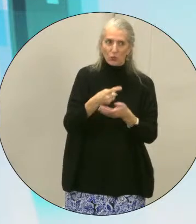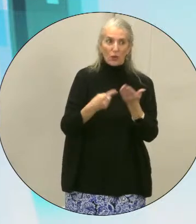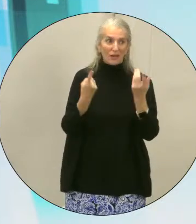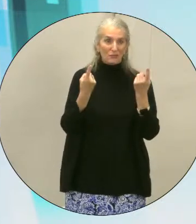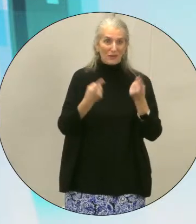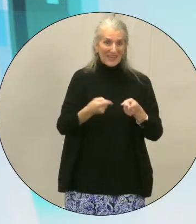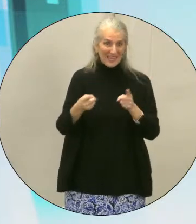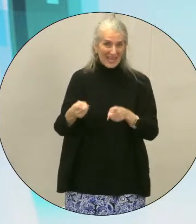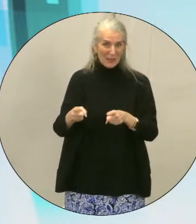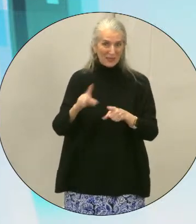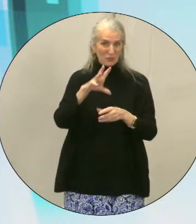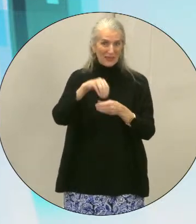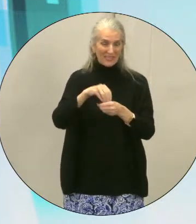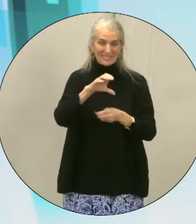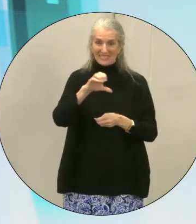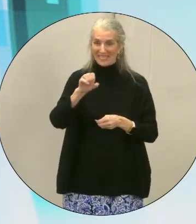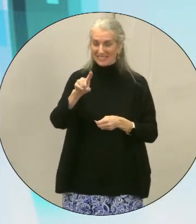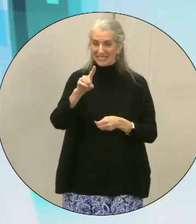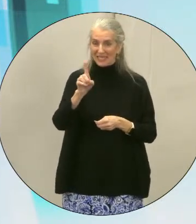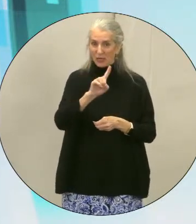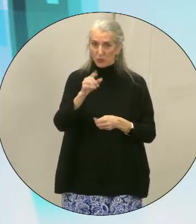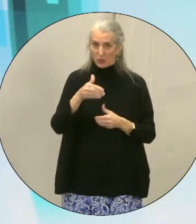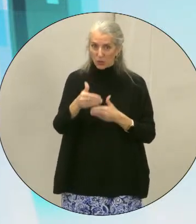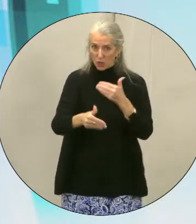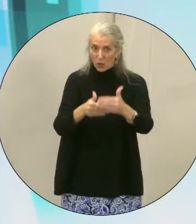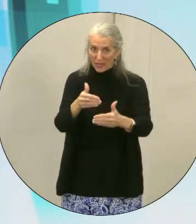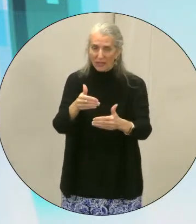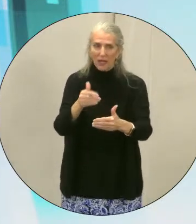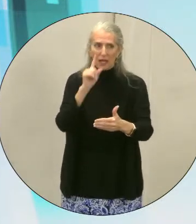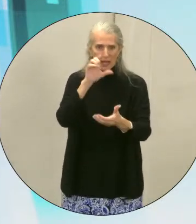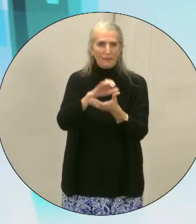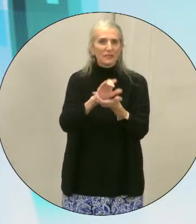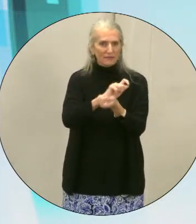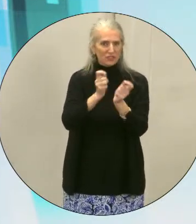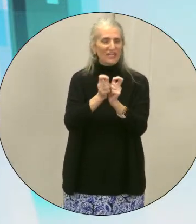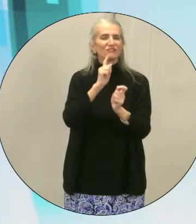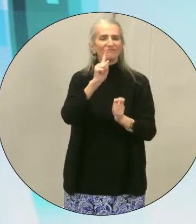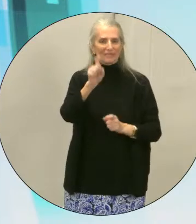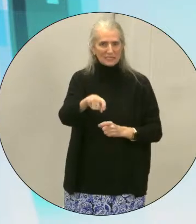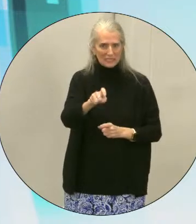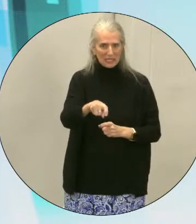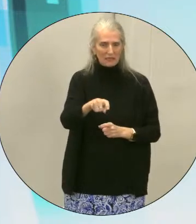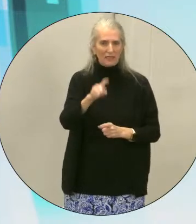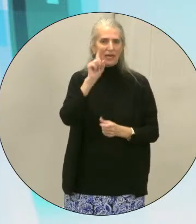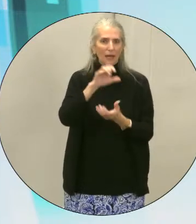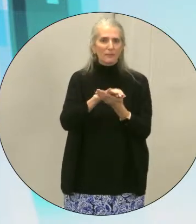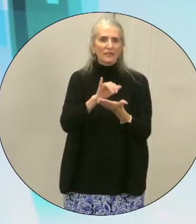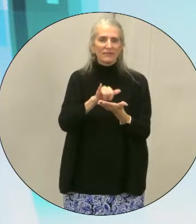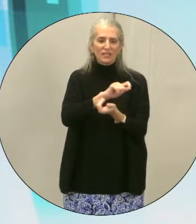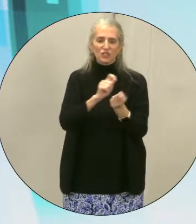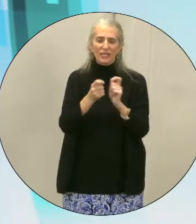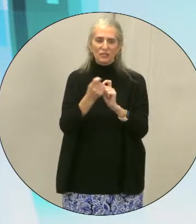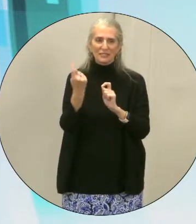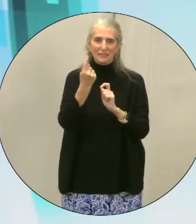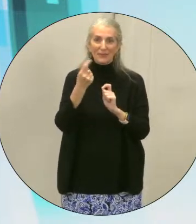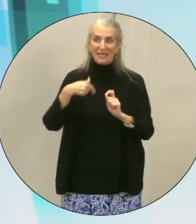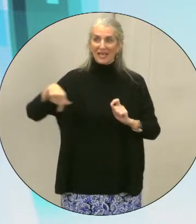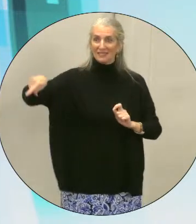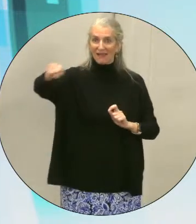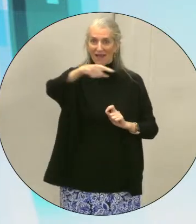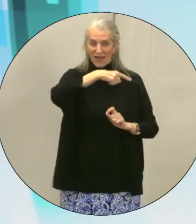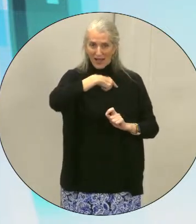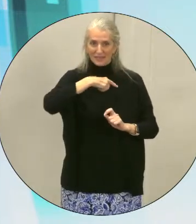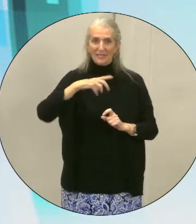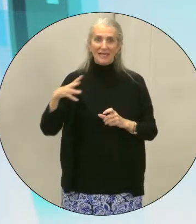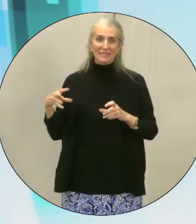happen in our district and where we're going, I do believe change is needed, and I think that the change that us as constituents want